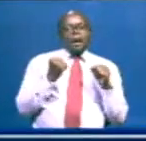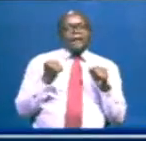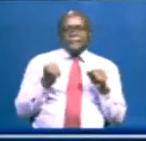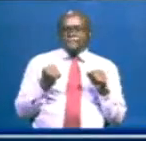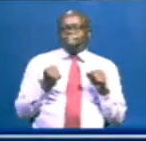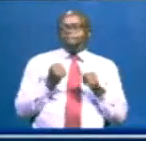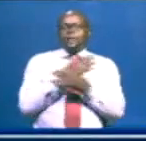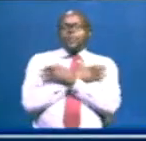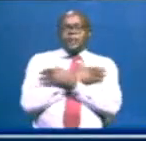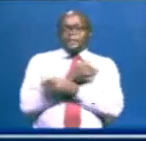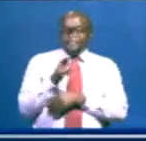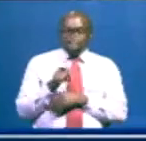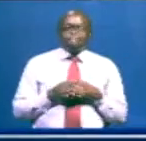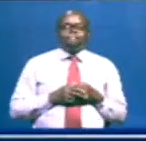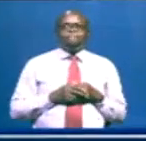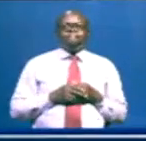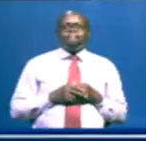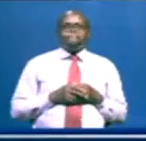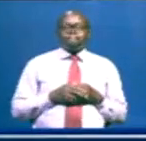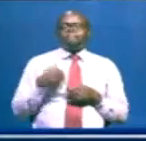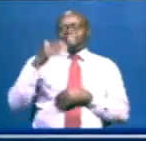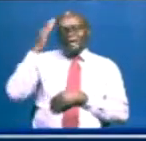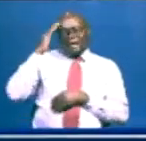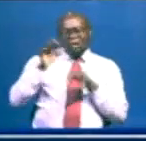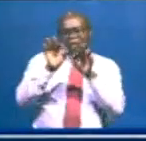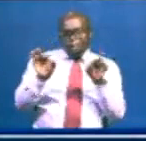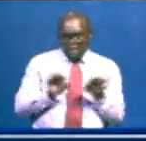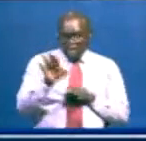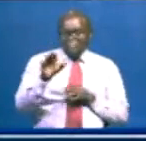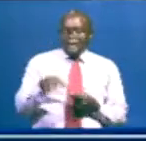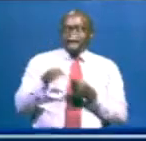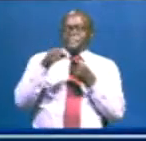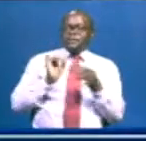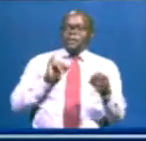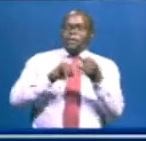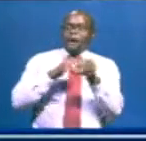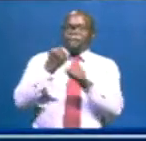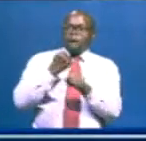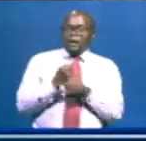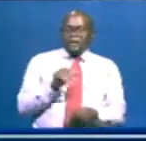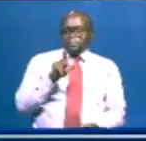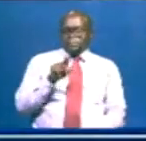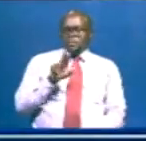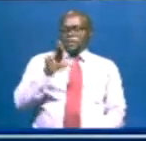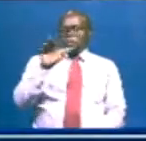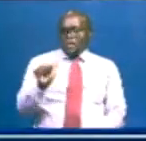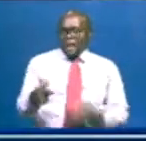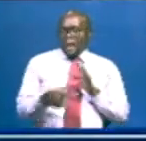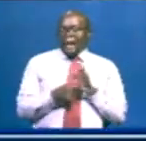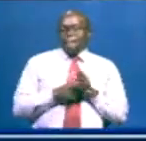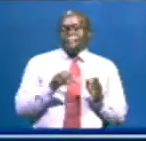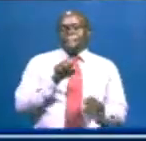colleague. I know his family, especially the wife who is working at Kura by the name Sadia.